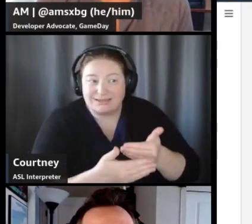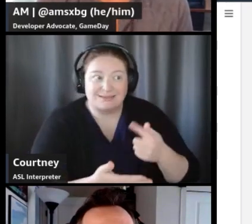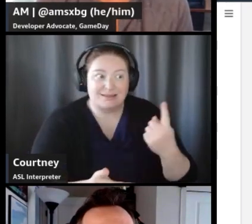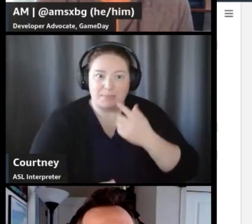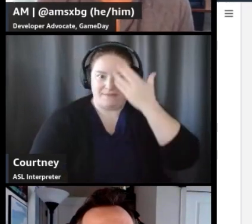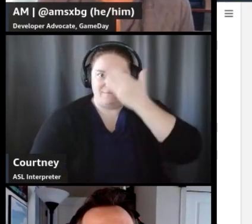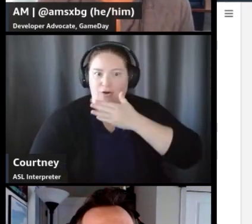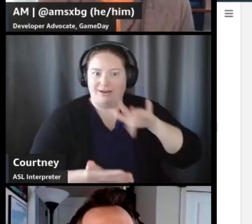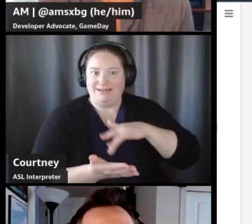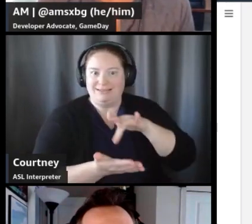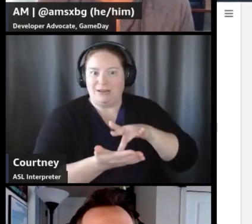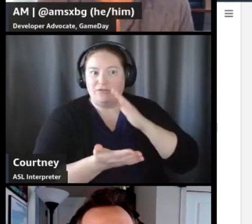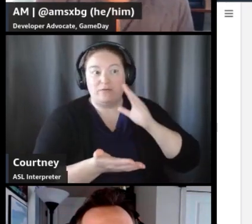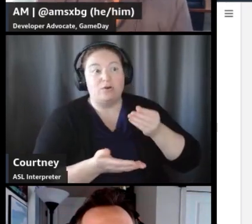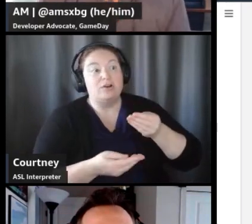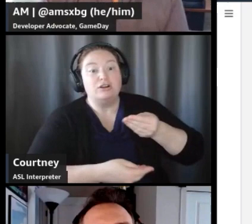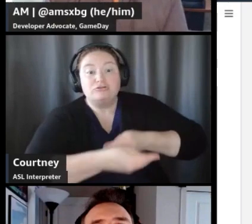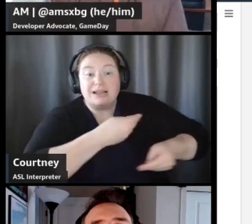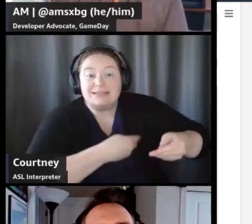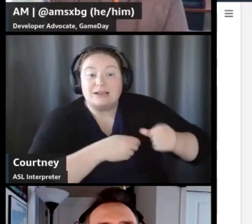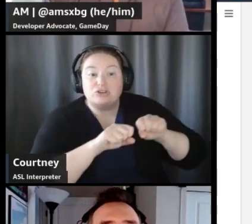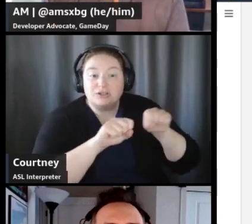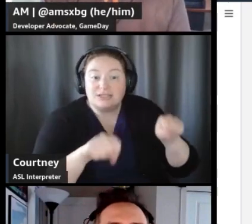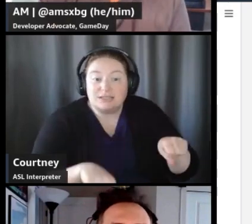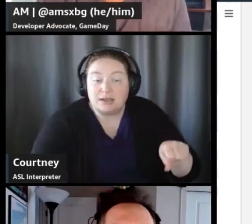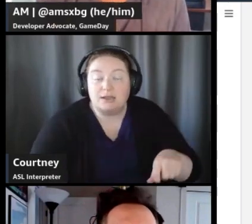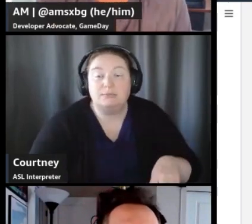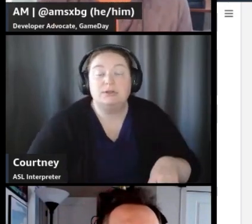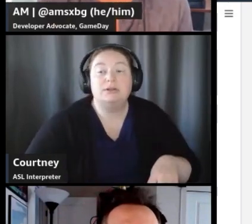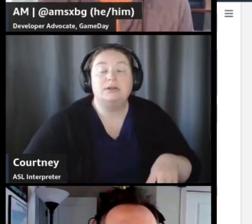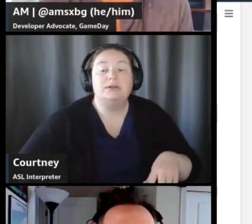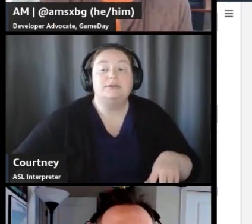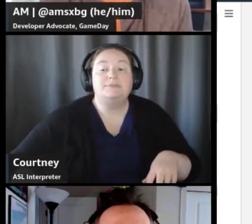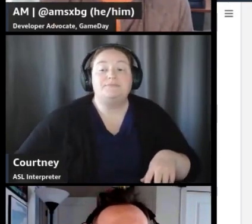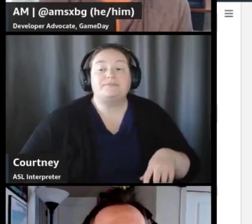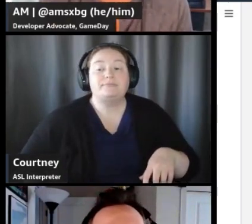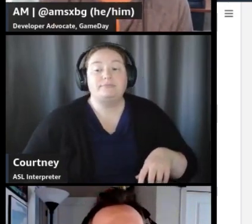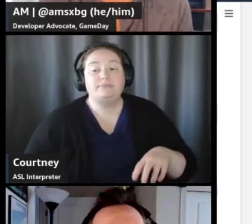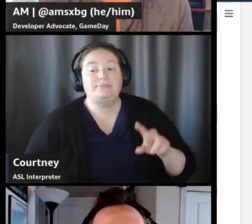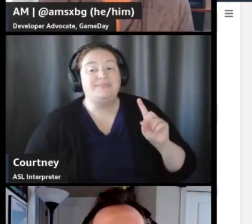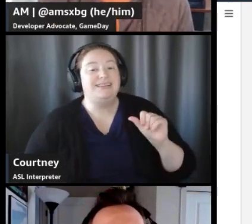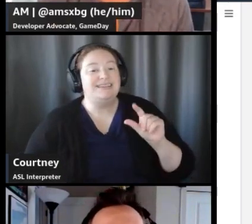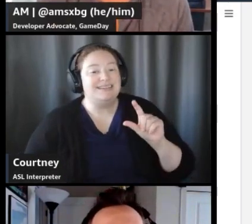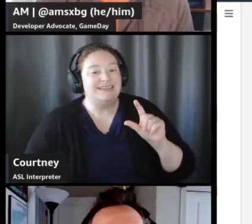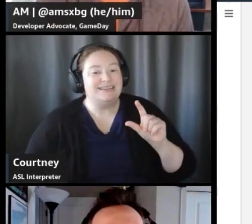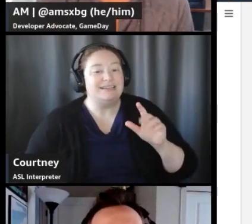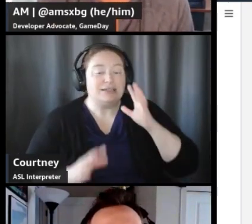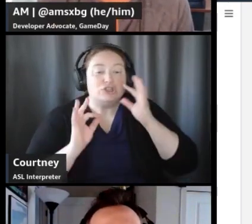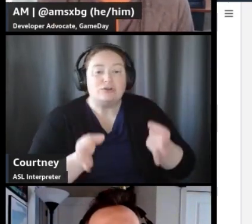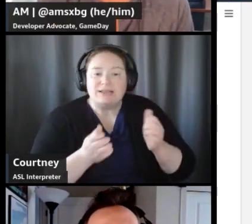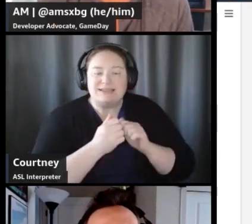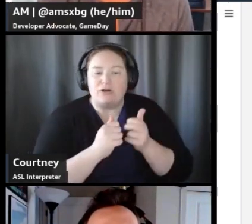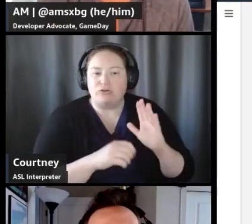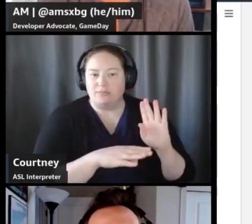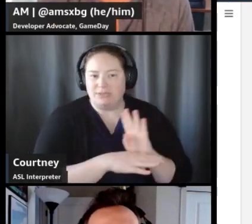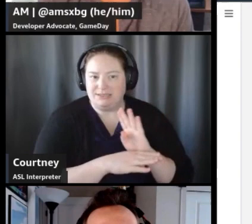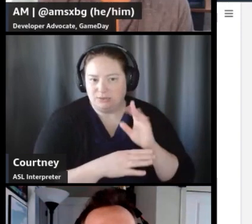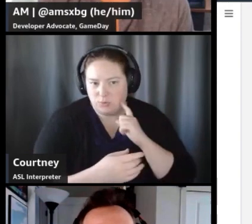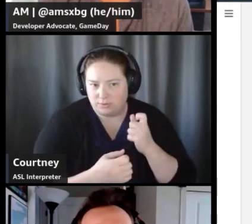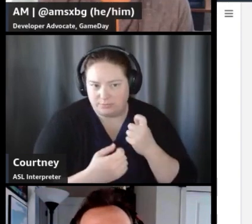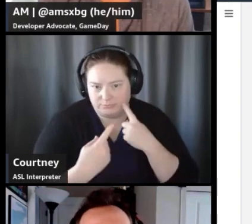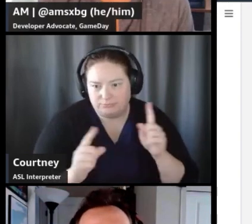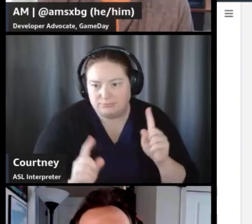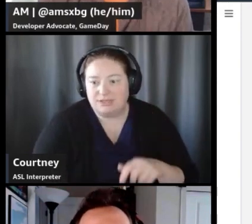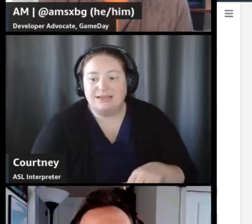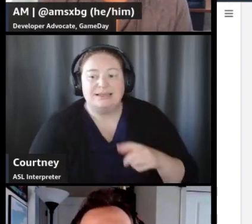a transactional system, possibly, where it determines how your business will be. I can take a couple of examples. Let's say there is an e-commerce